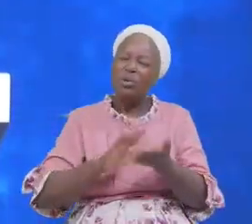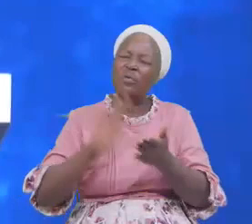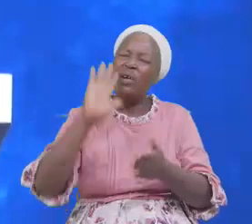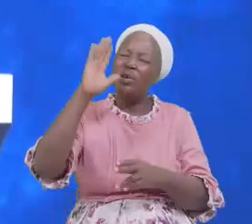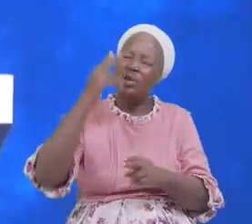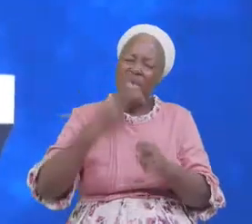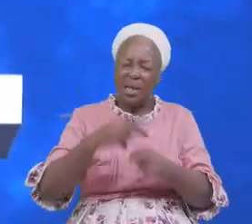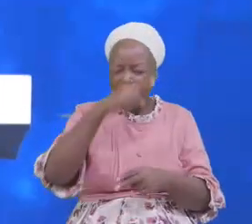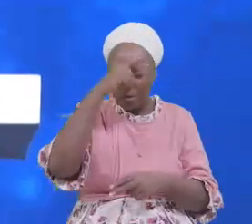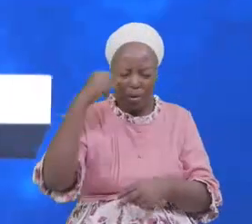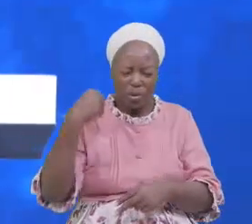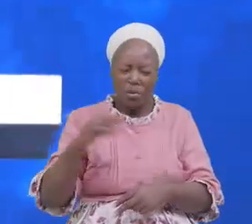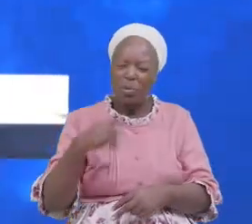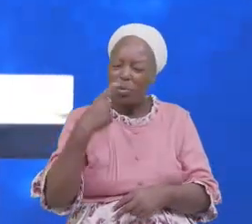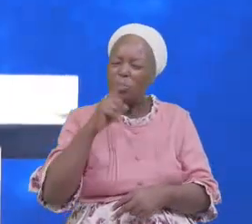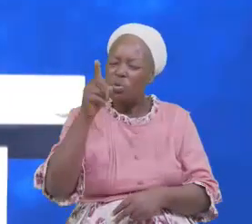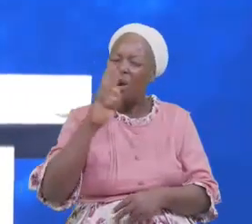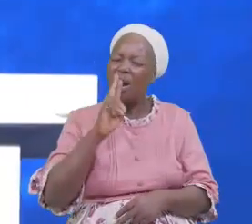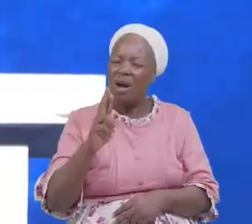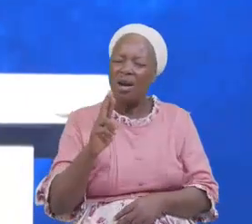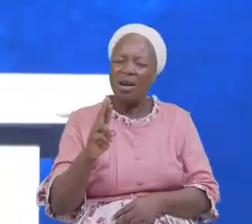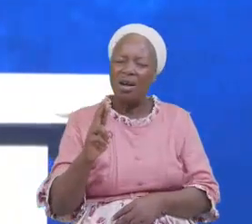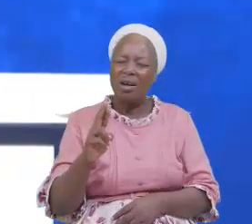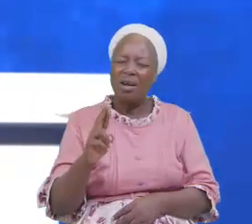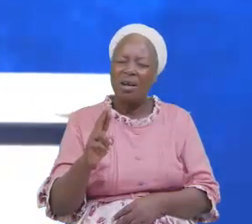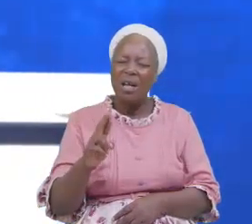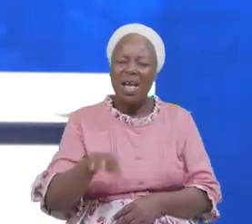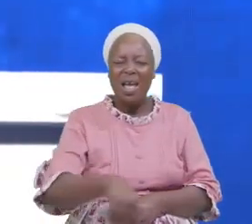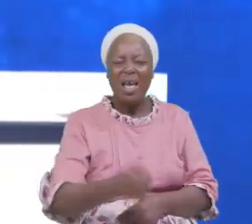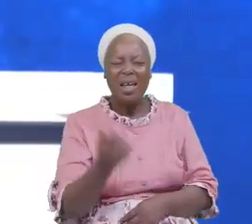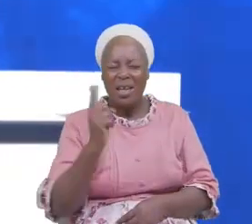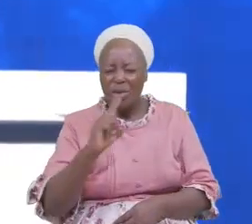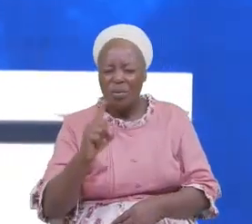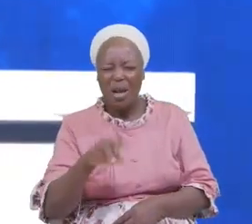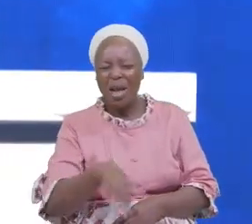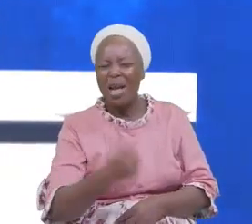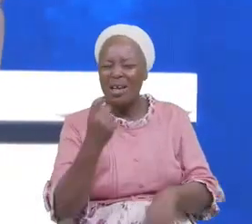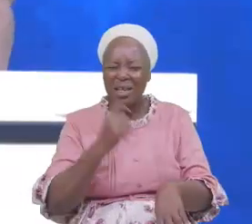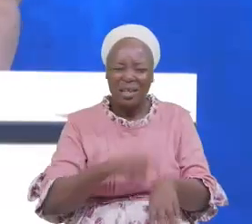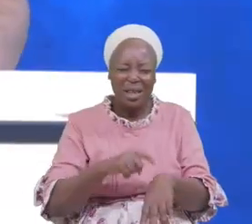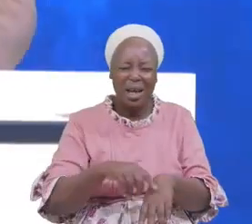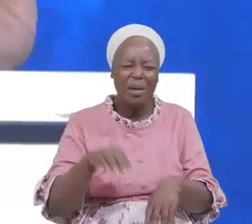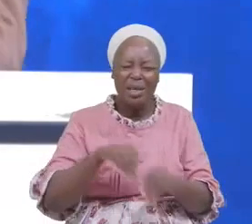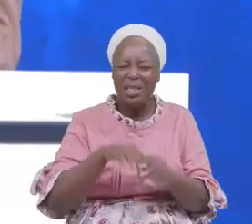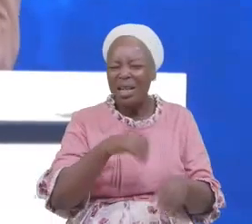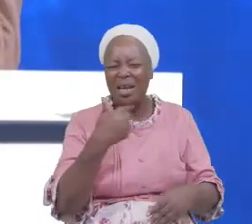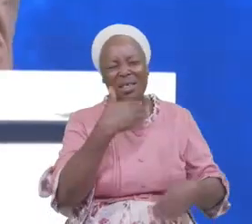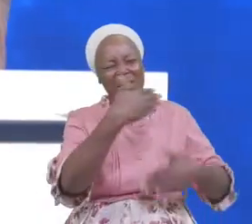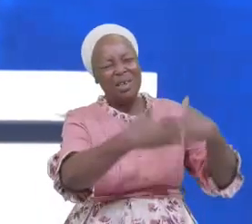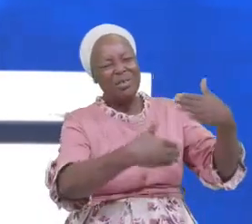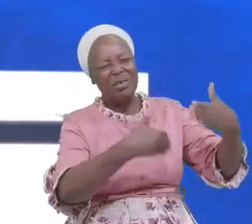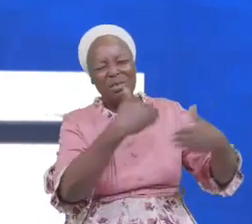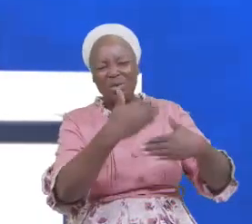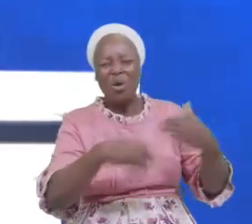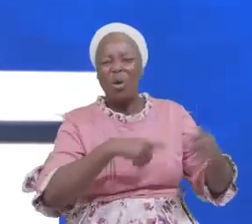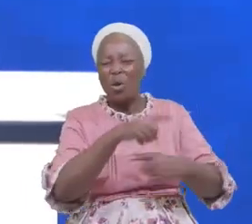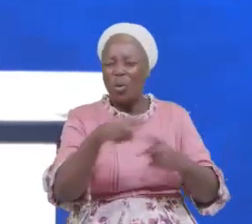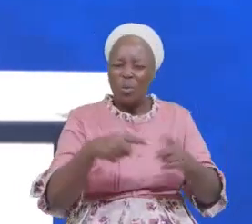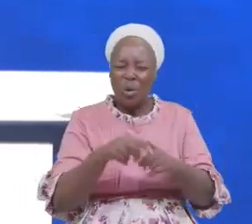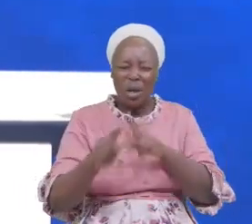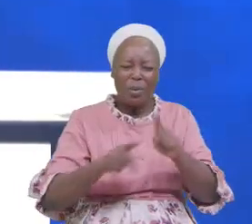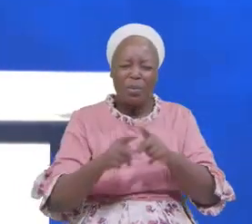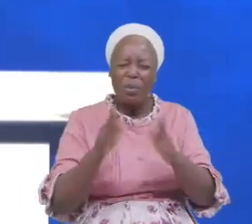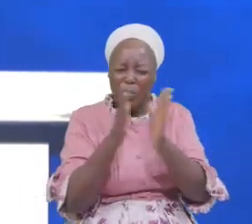you are. Anywhere, anytime, in any generation, when people call upon